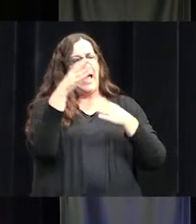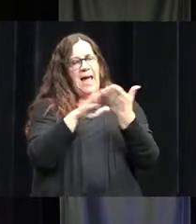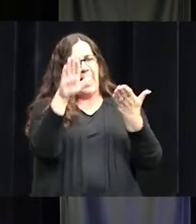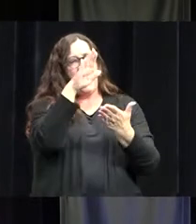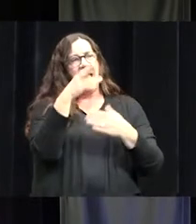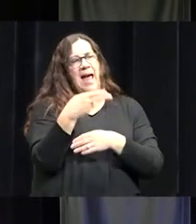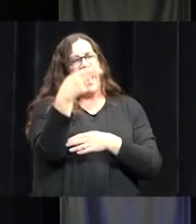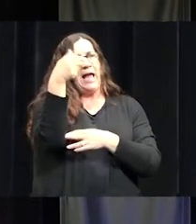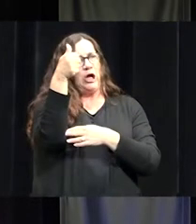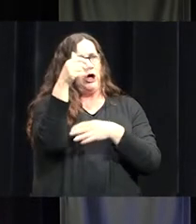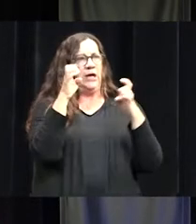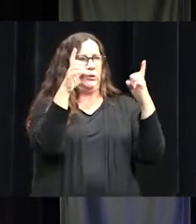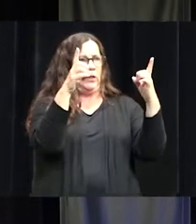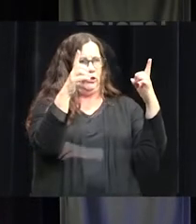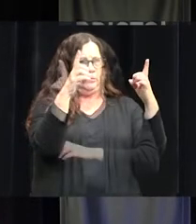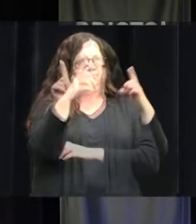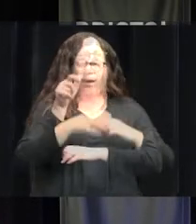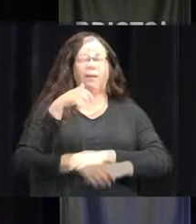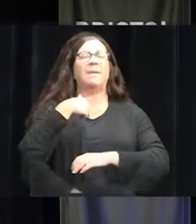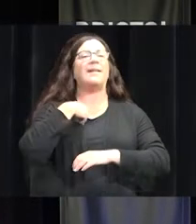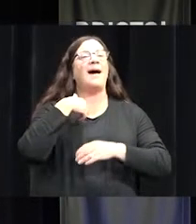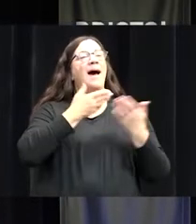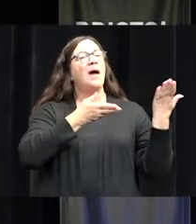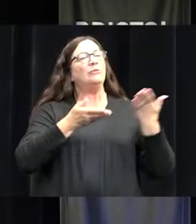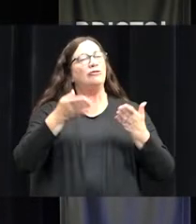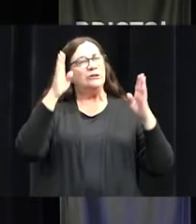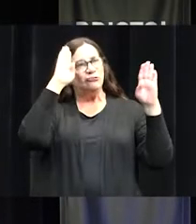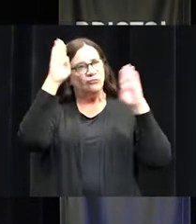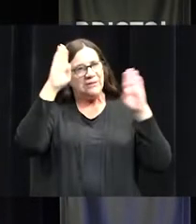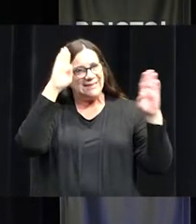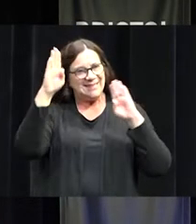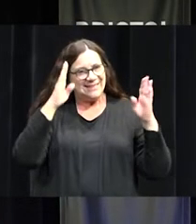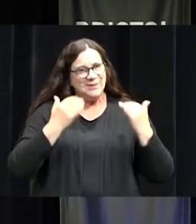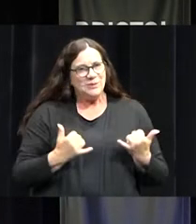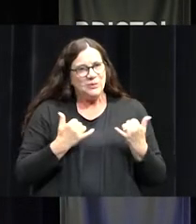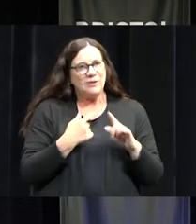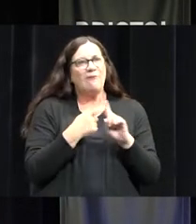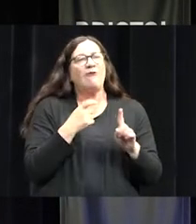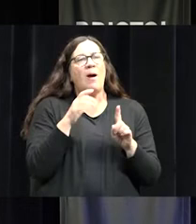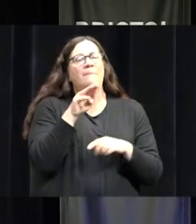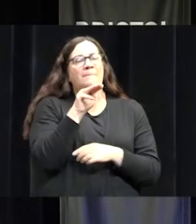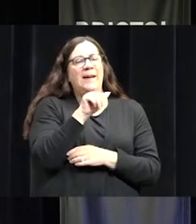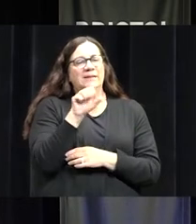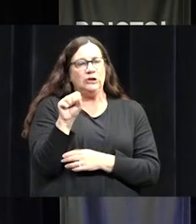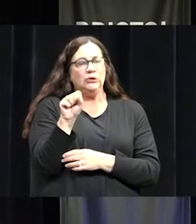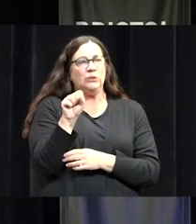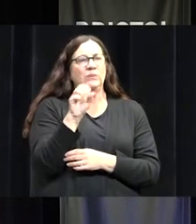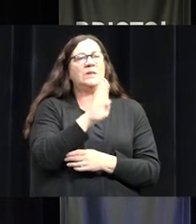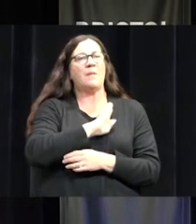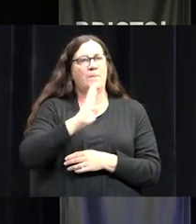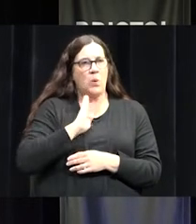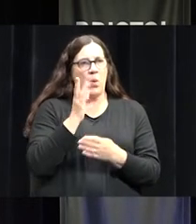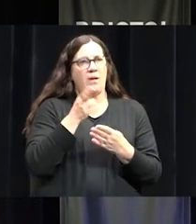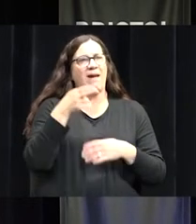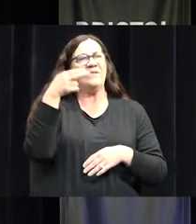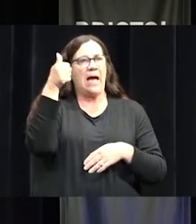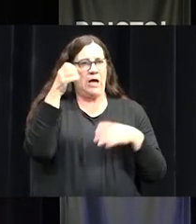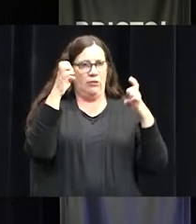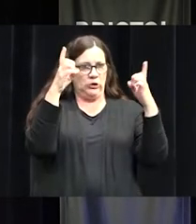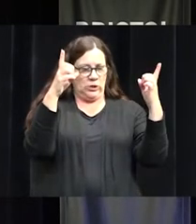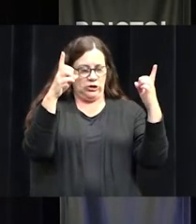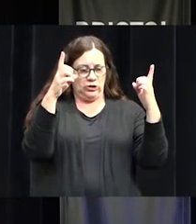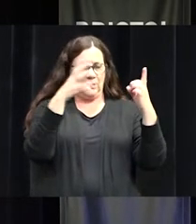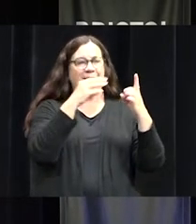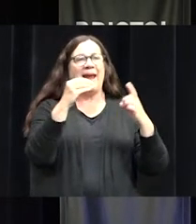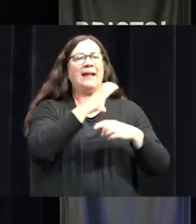class of 2021 i bring you greetings today from the massachusetts board of higher education